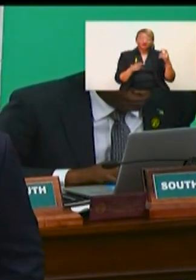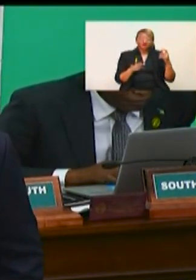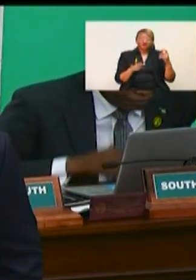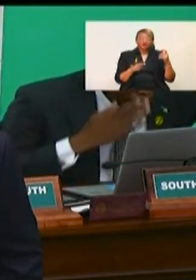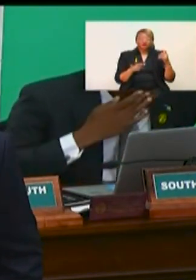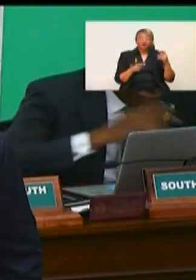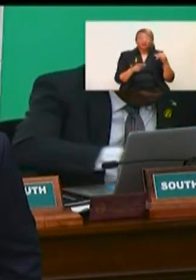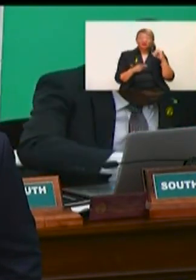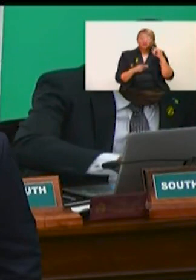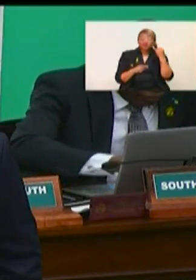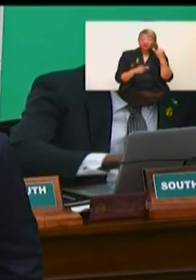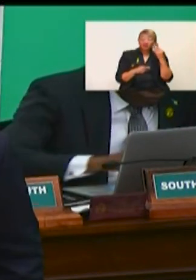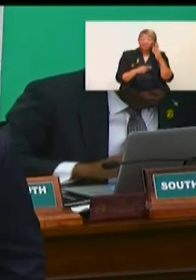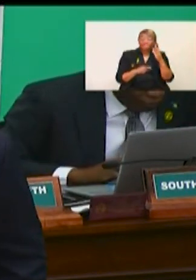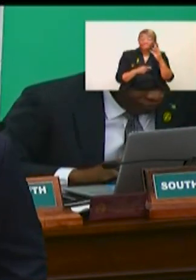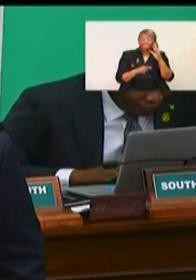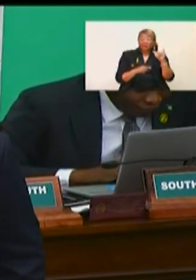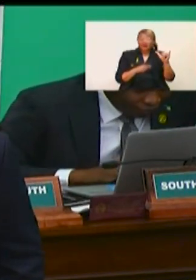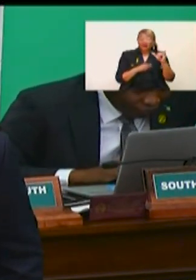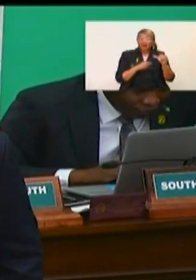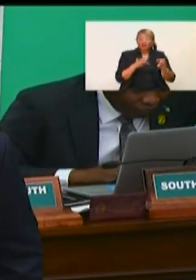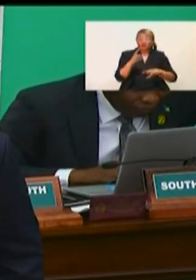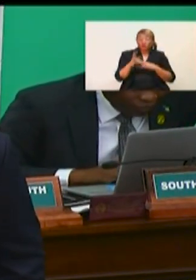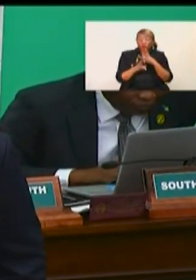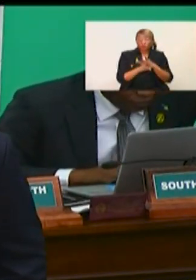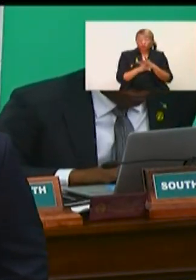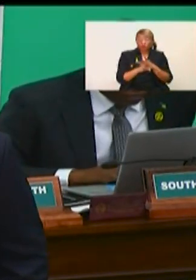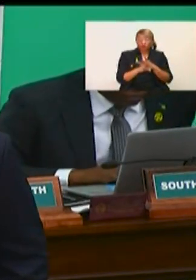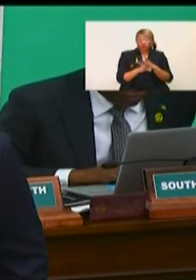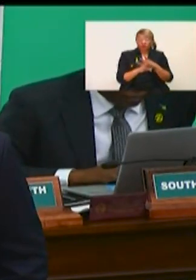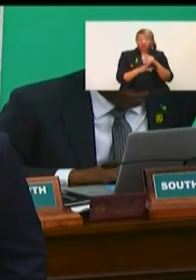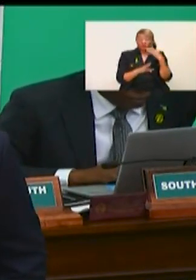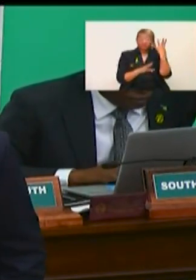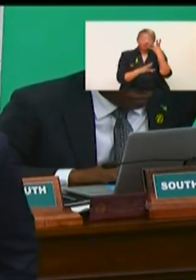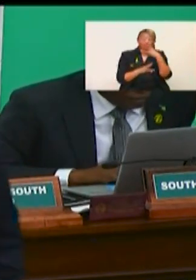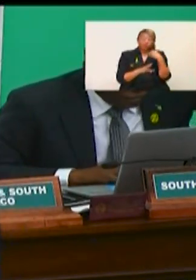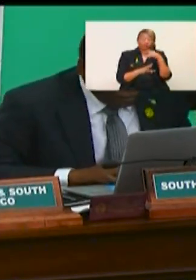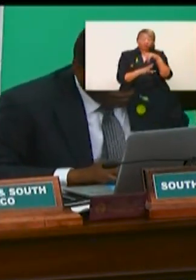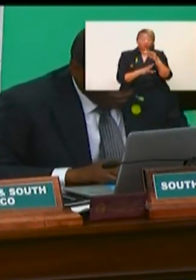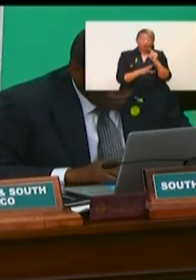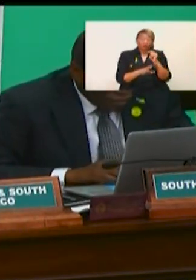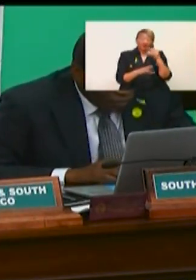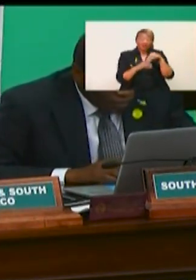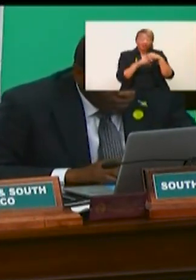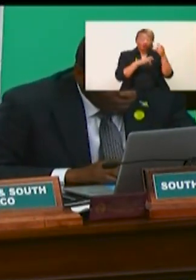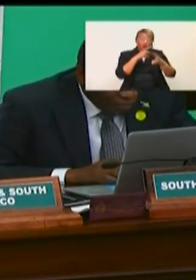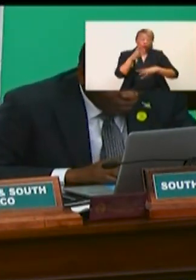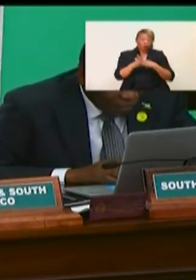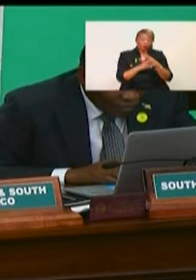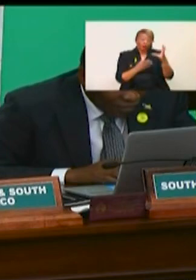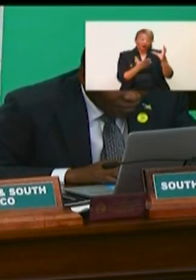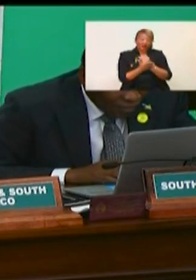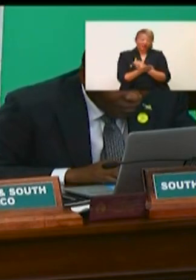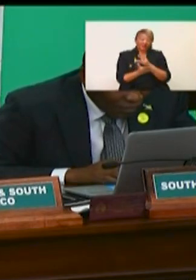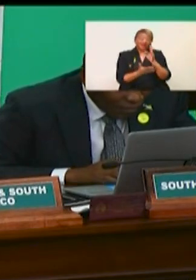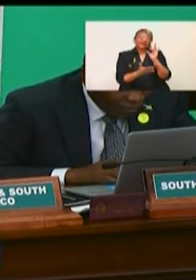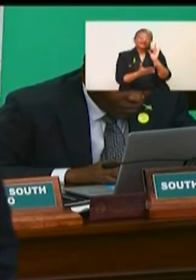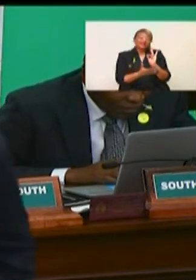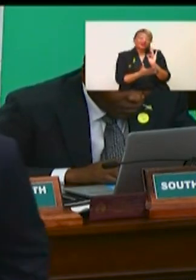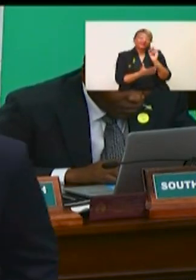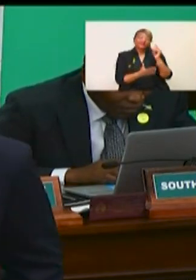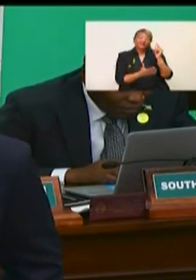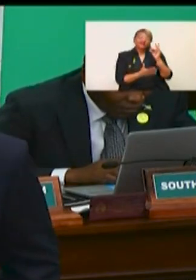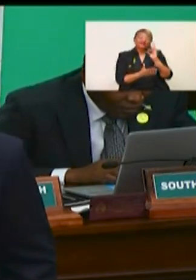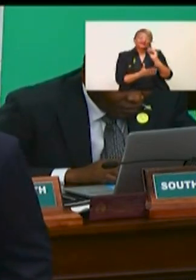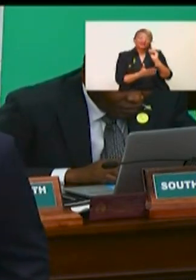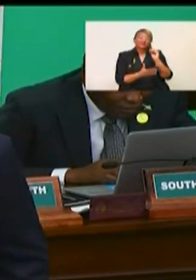Caribbean. Two, previous to this port, we were collecting, I think, 7 cents,